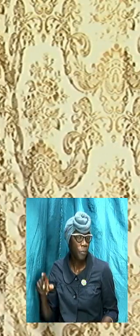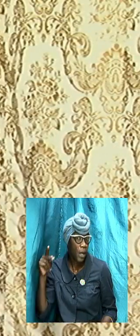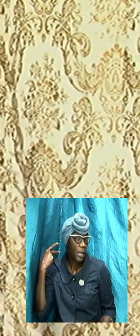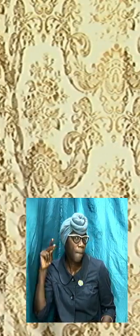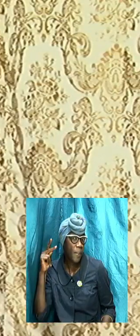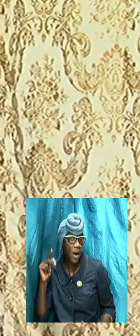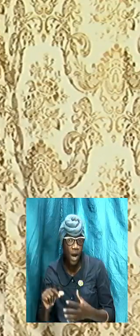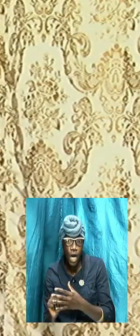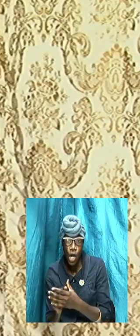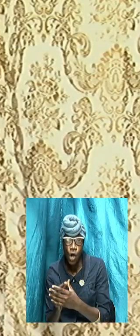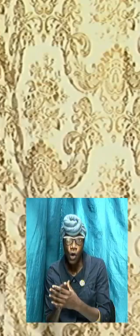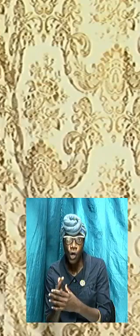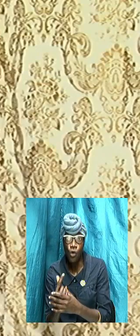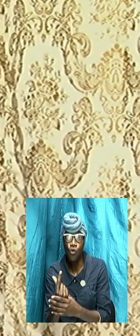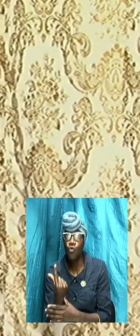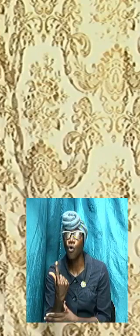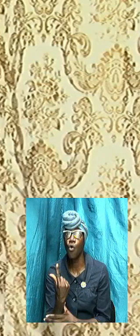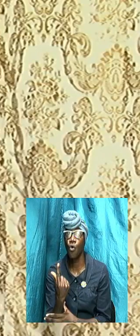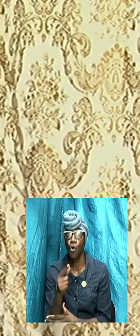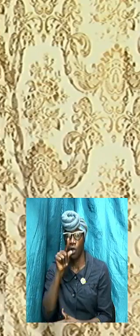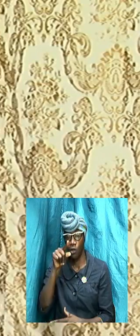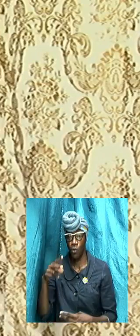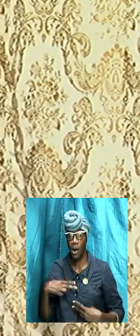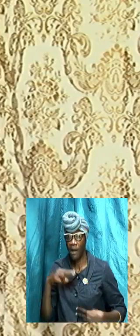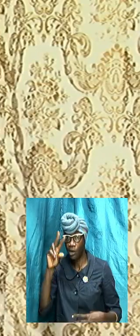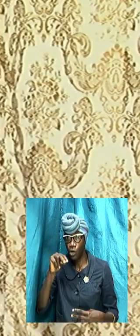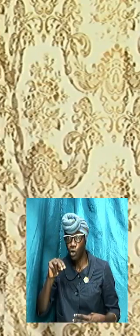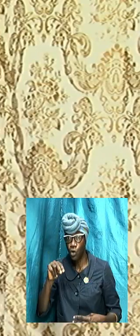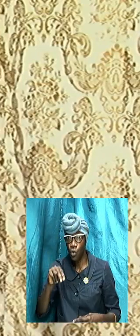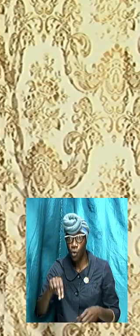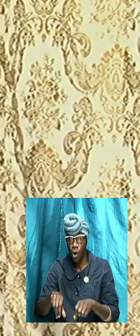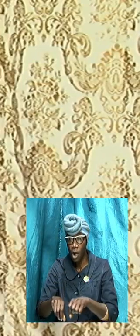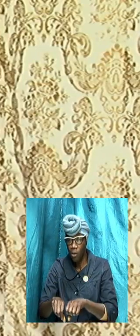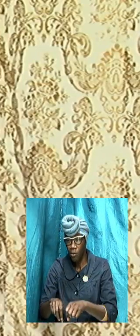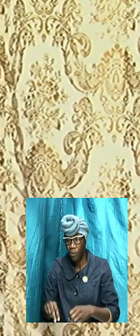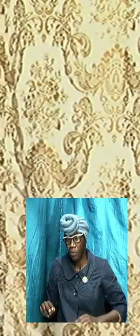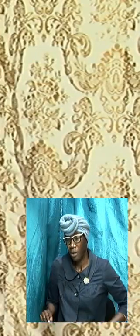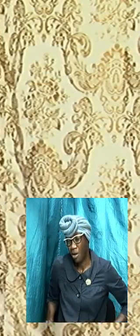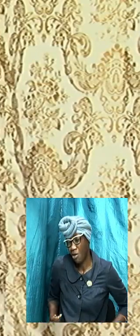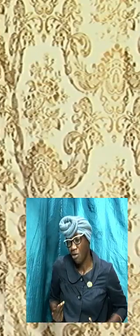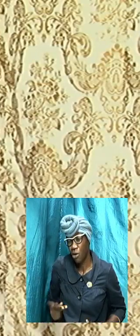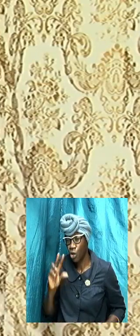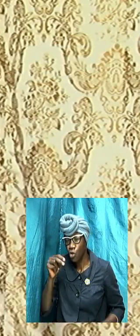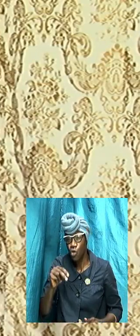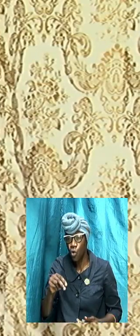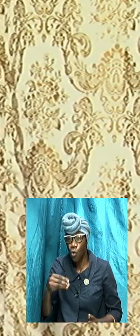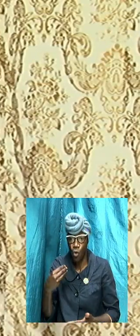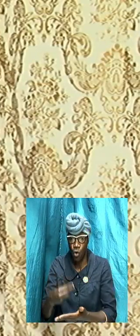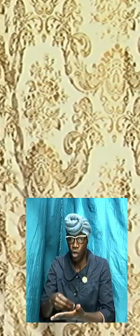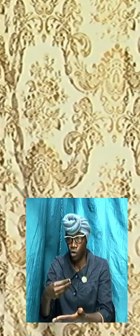Praise God. So we did say that you have no wound, no treasure. In other words, if you don't go through